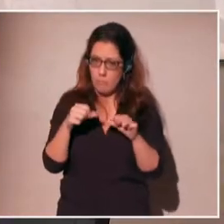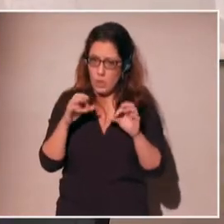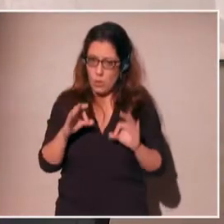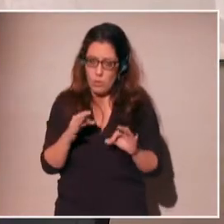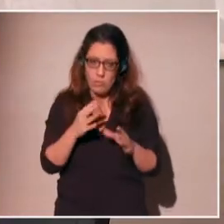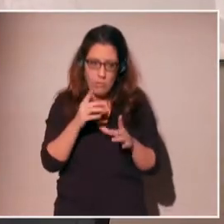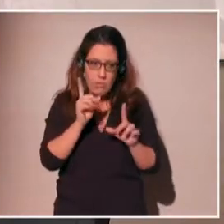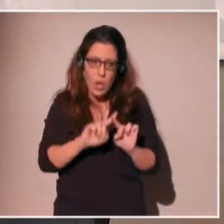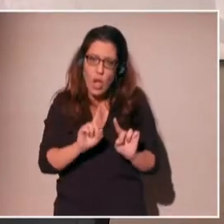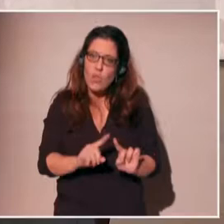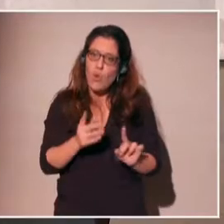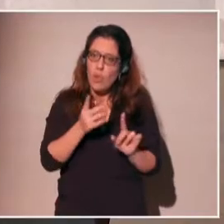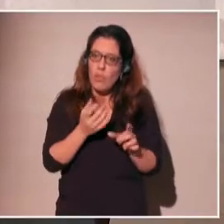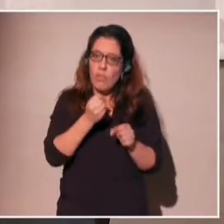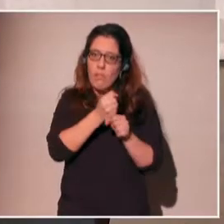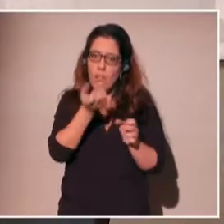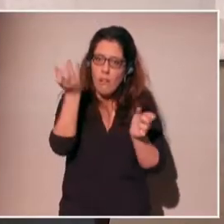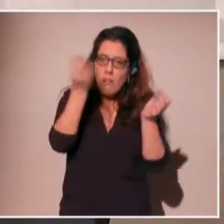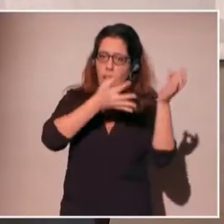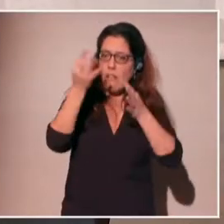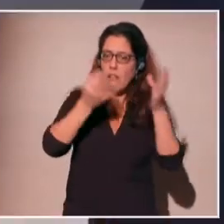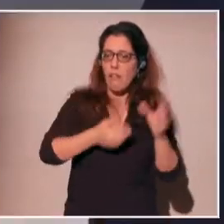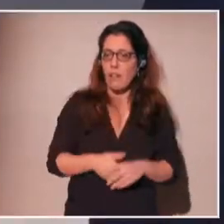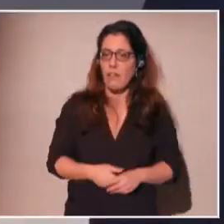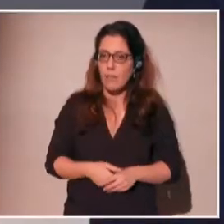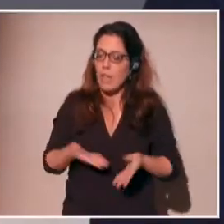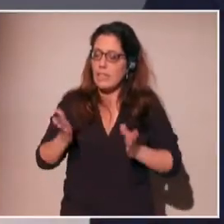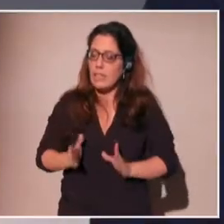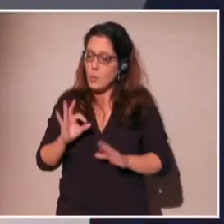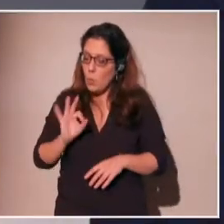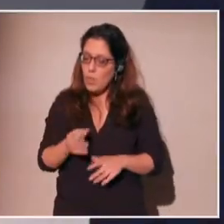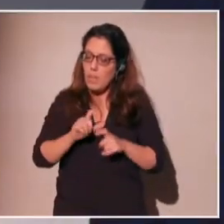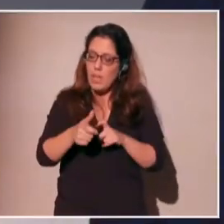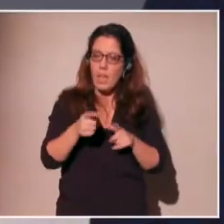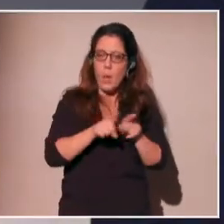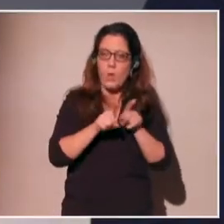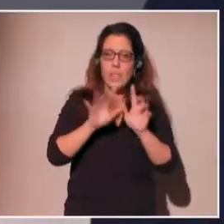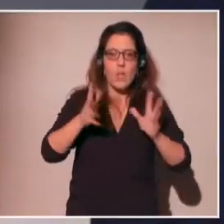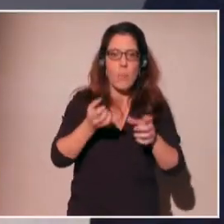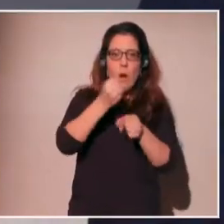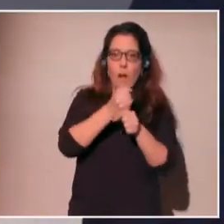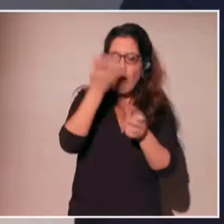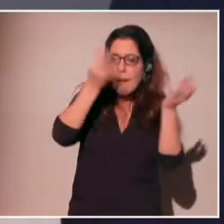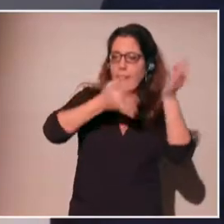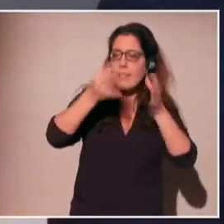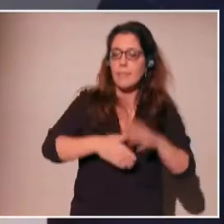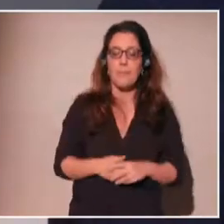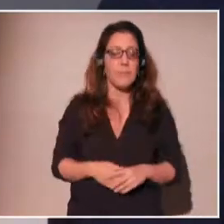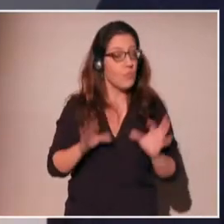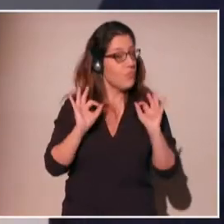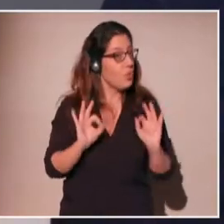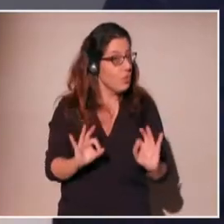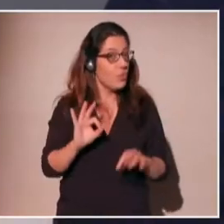decision making, can you talk to us about it a bit? Okay, I'm also working on the idea of augmenting humans. Ah, great. And for